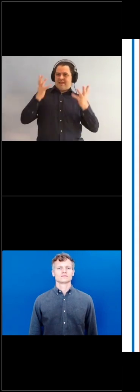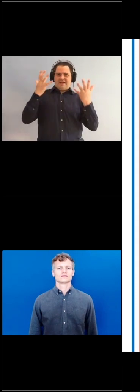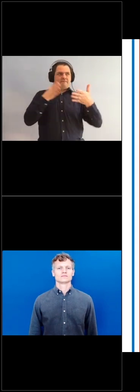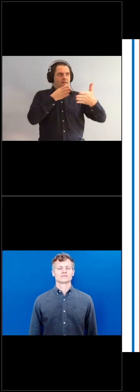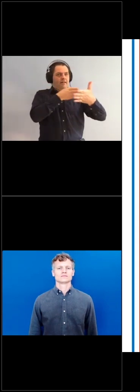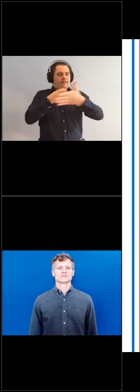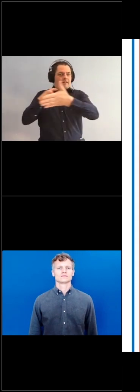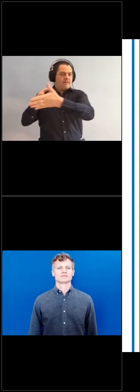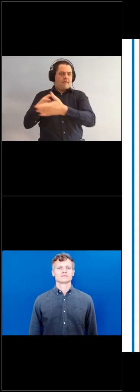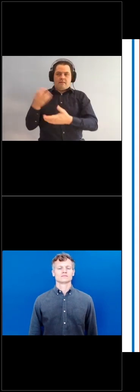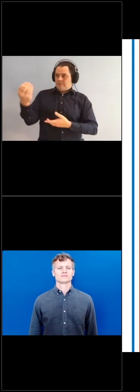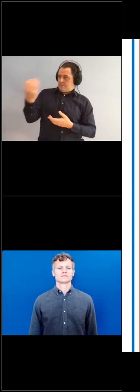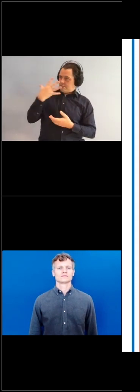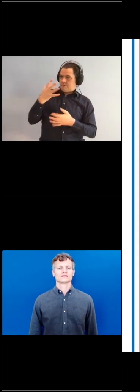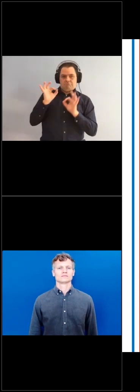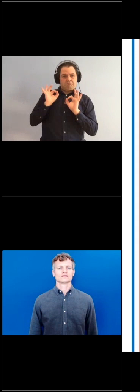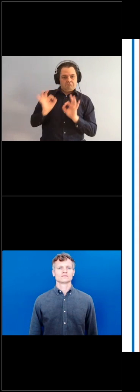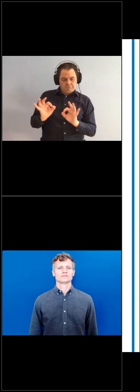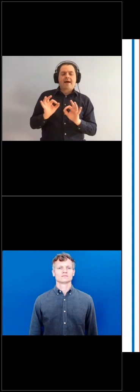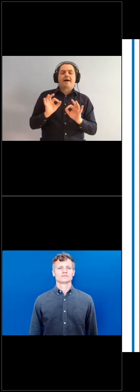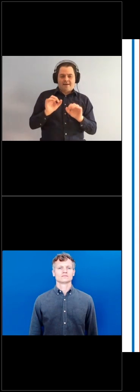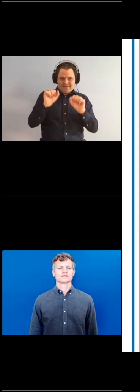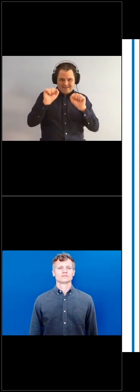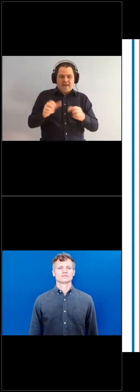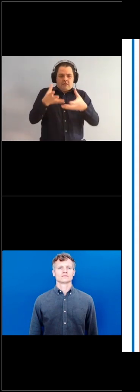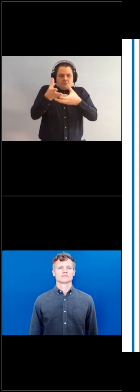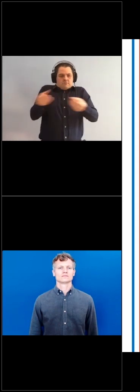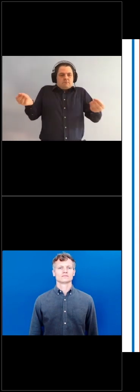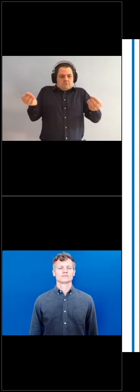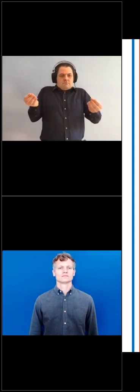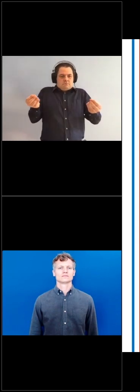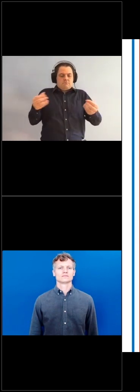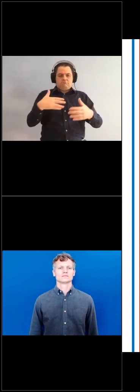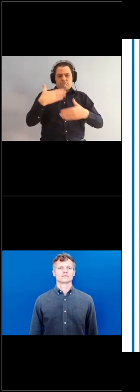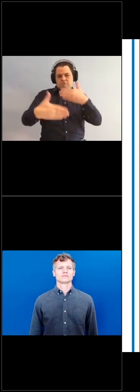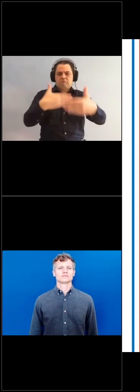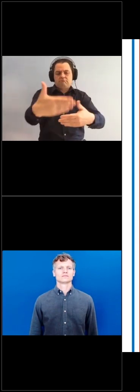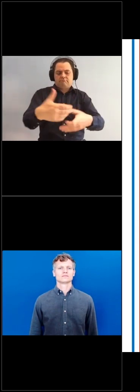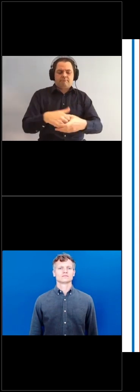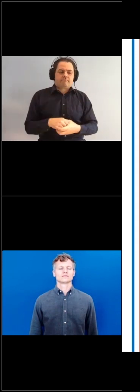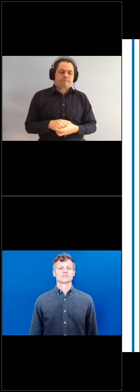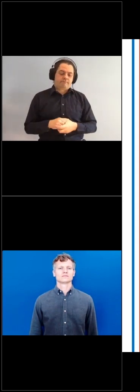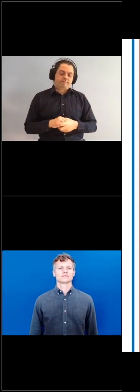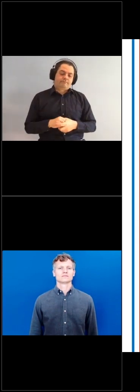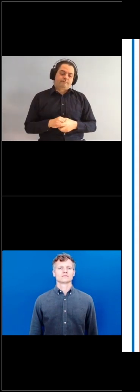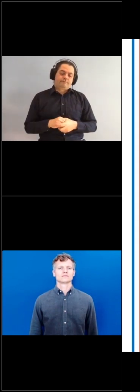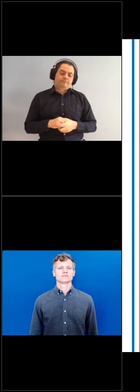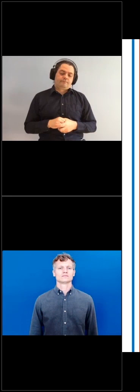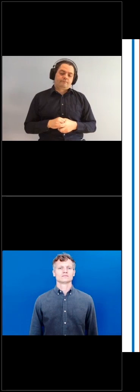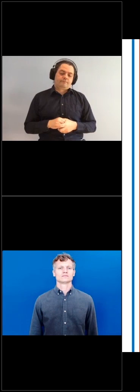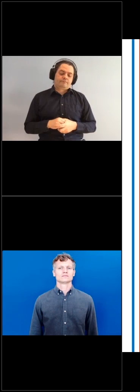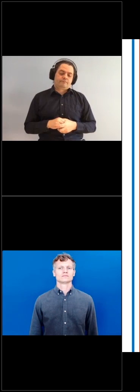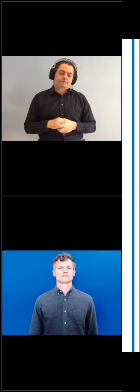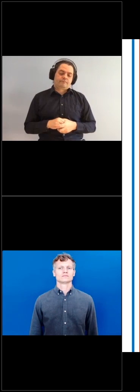also, through the organizations for persons with abilities, they are able to give highlights or develop messages